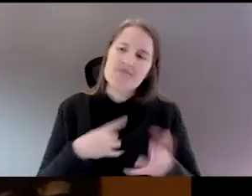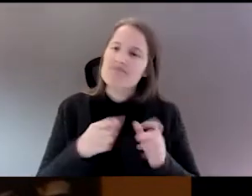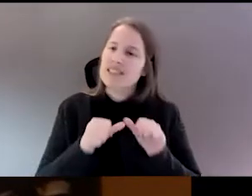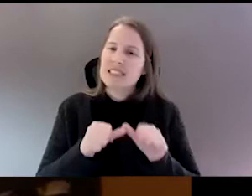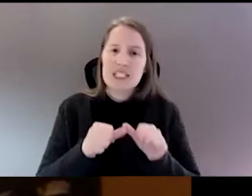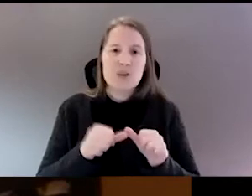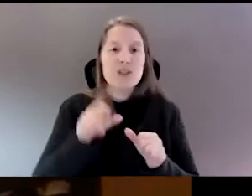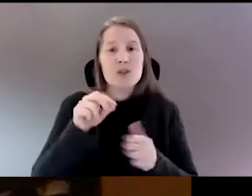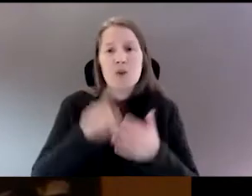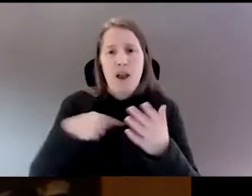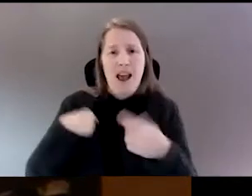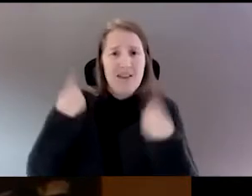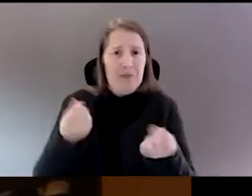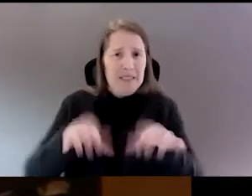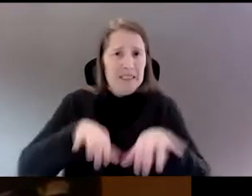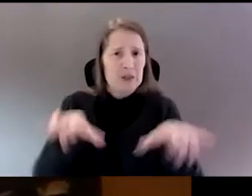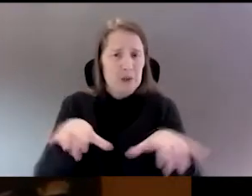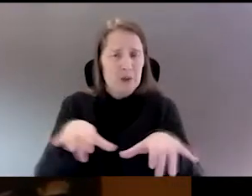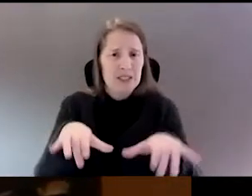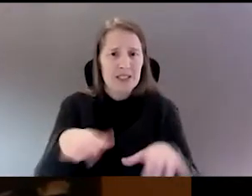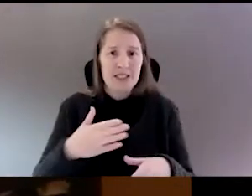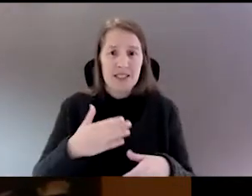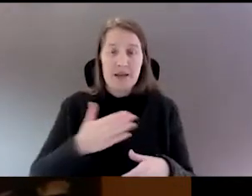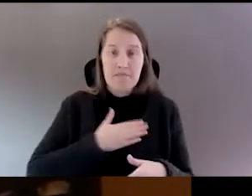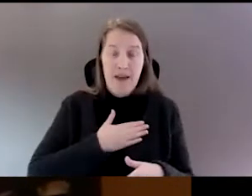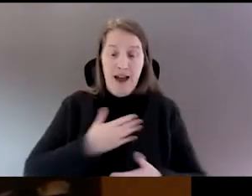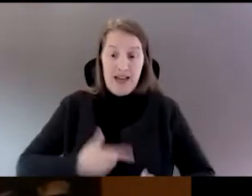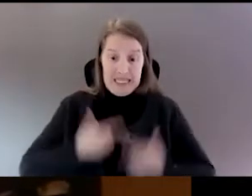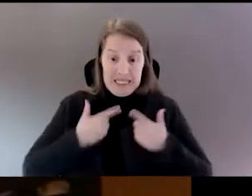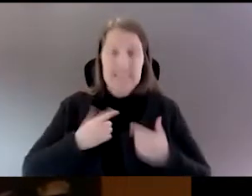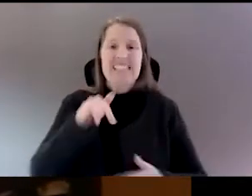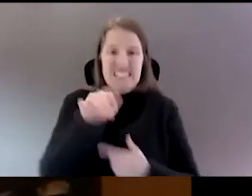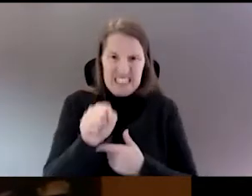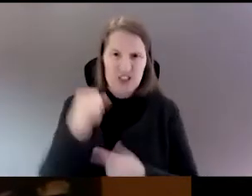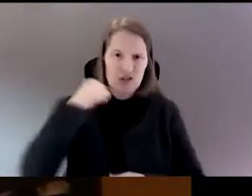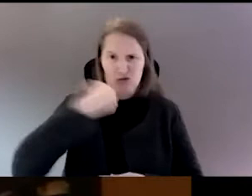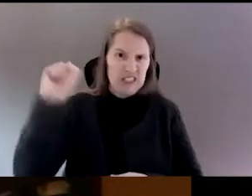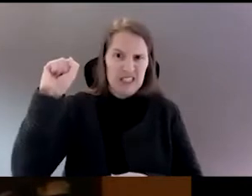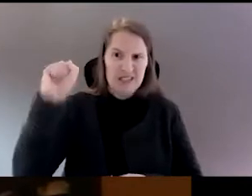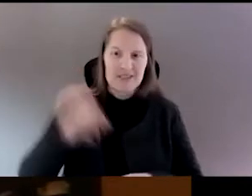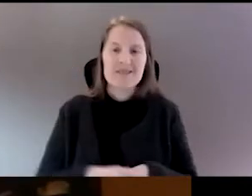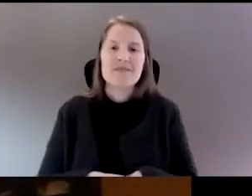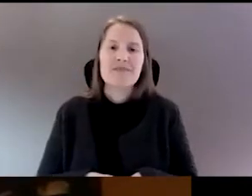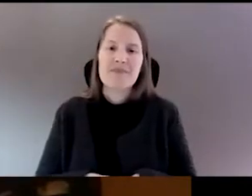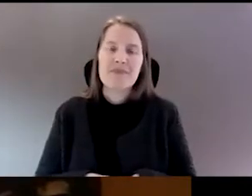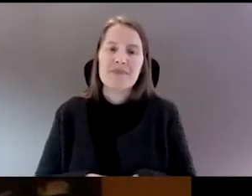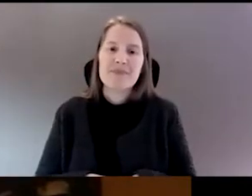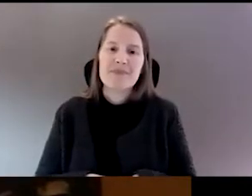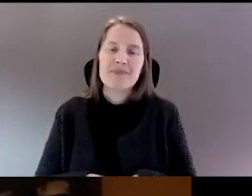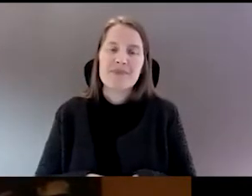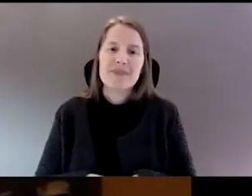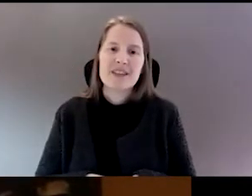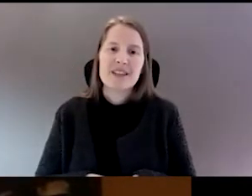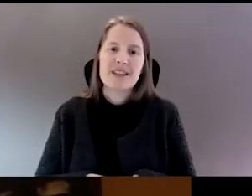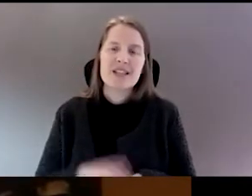doing. My existence is resistance. And so thinking about at least from the work that